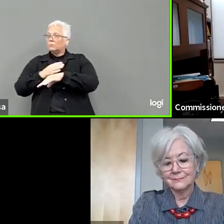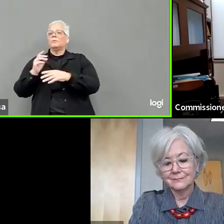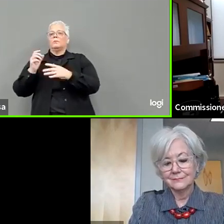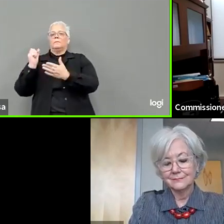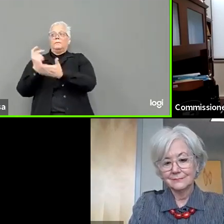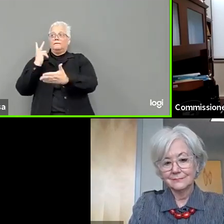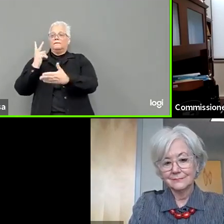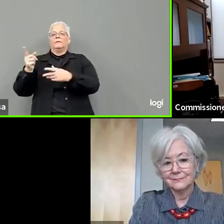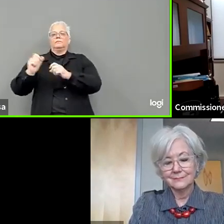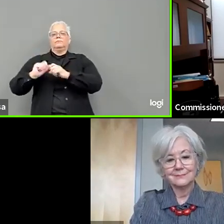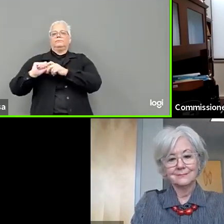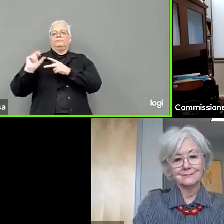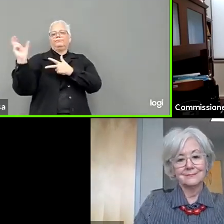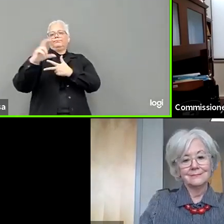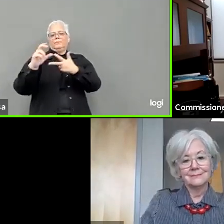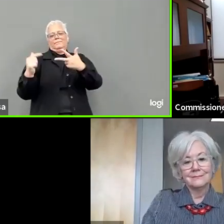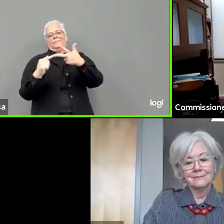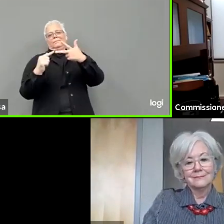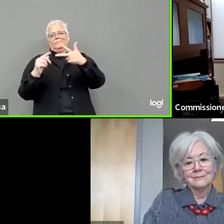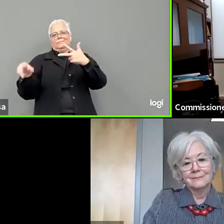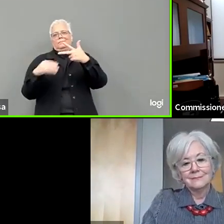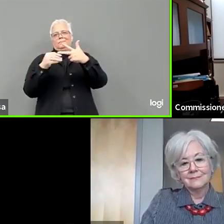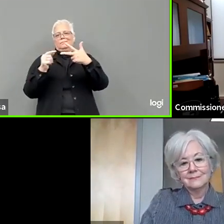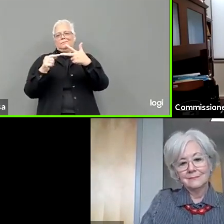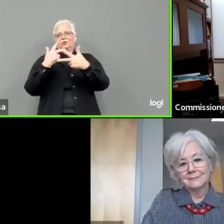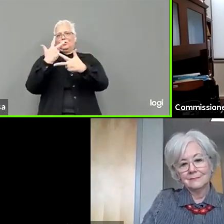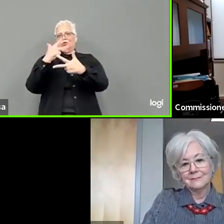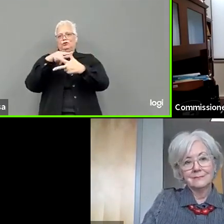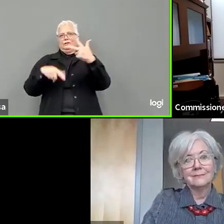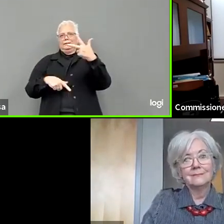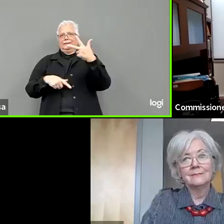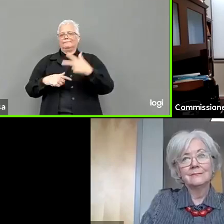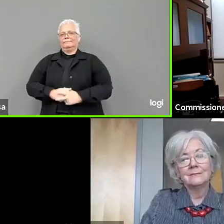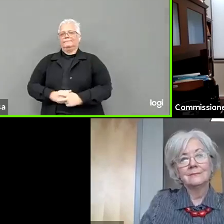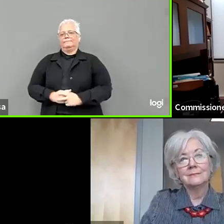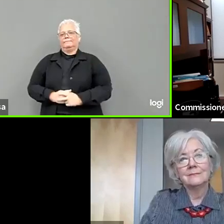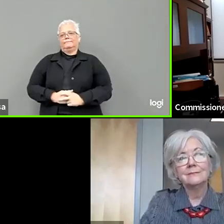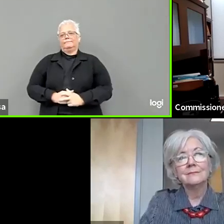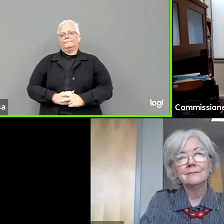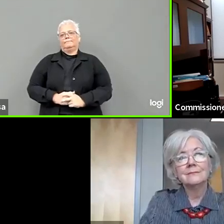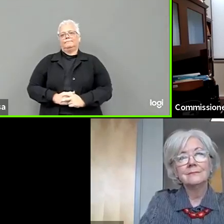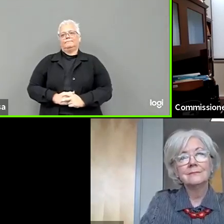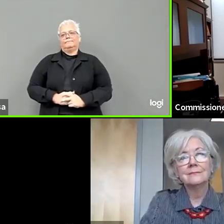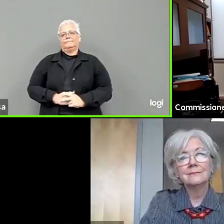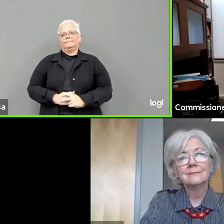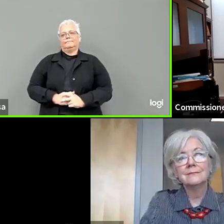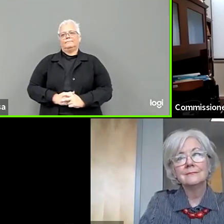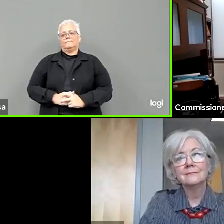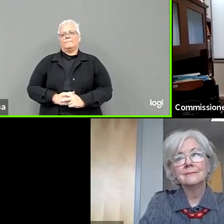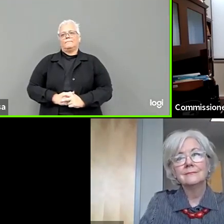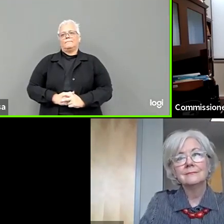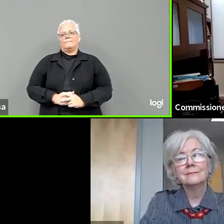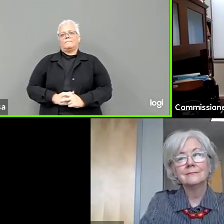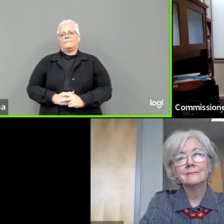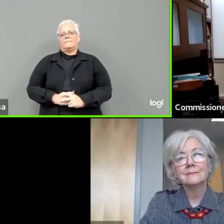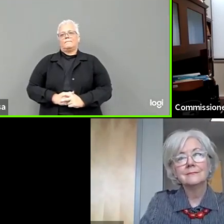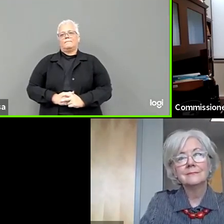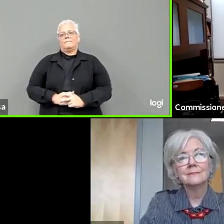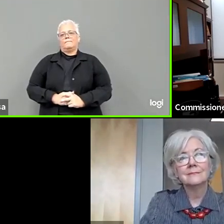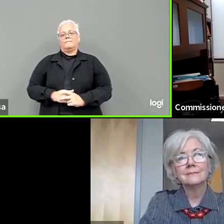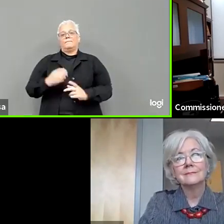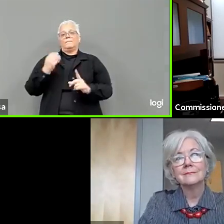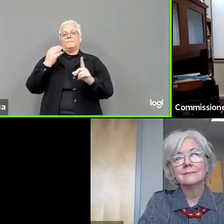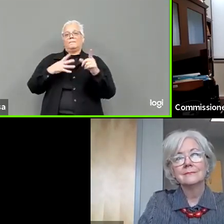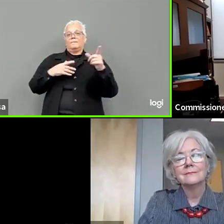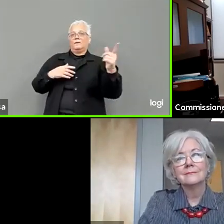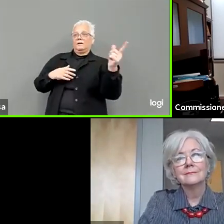Bynum. Currently, there is a very public fight between Governor Stitt and the Superintendent Gist about when and how TPS should go back